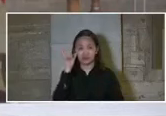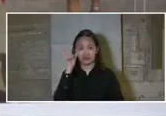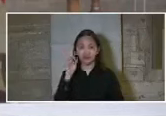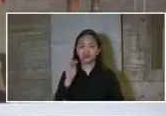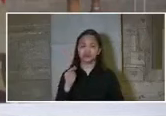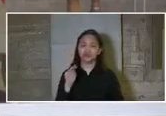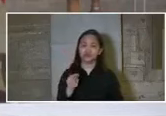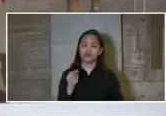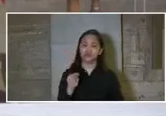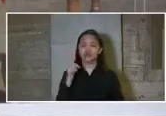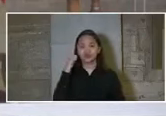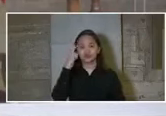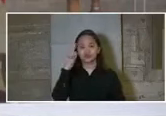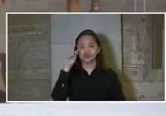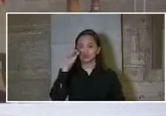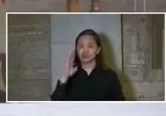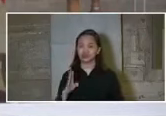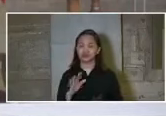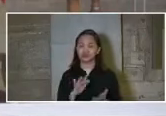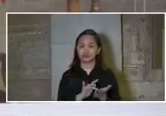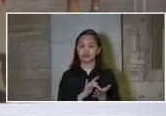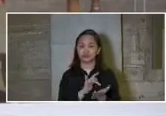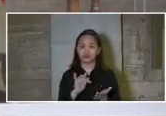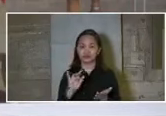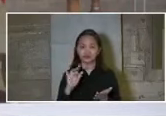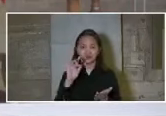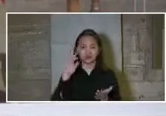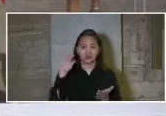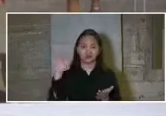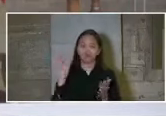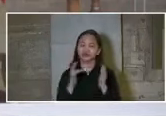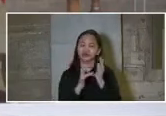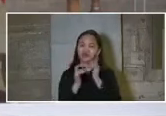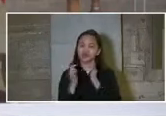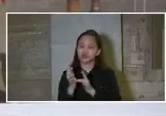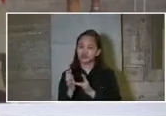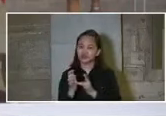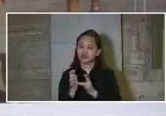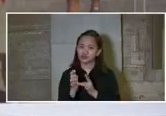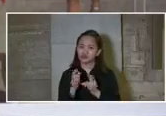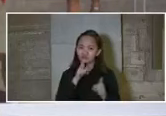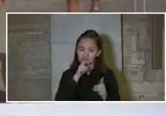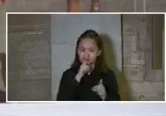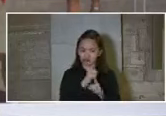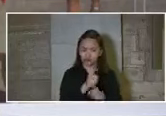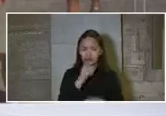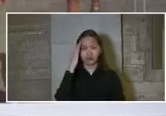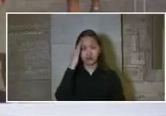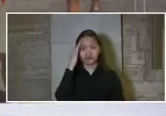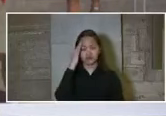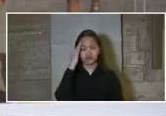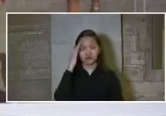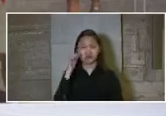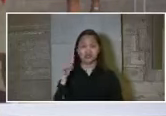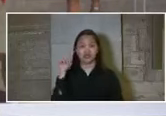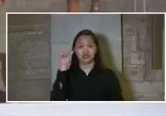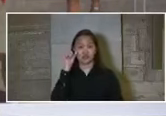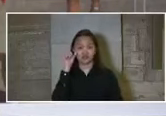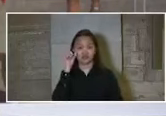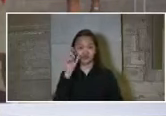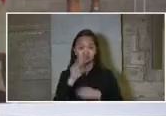necessary for God to be glorified, if Jesus was so sure that Lazarus will be raised from the dead.